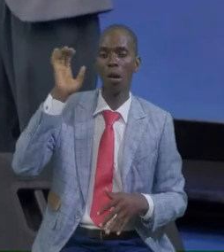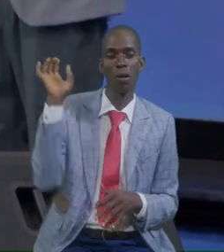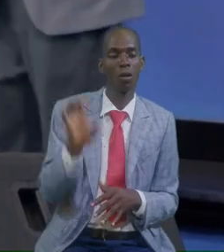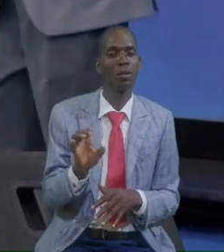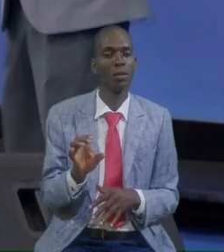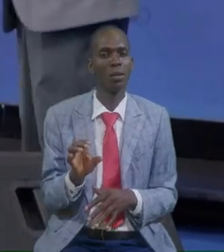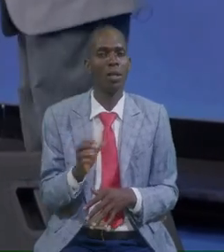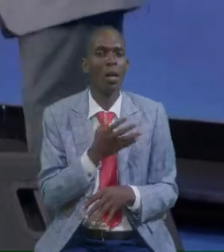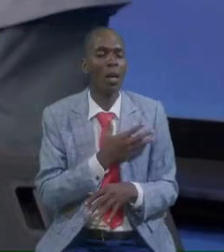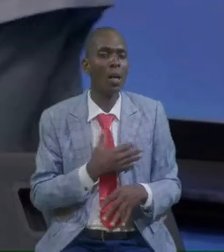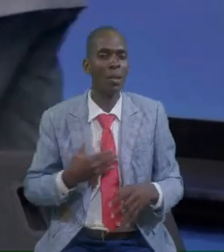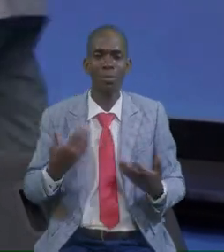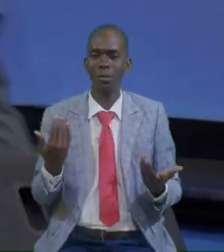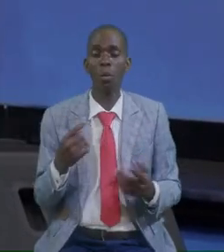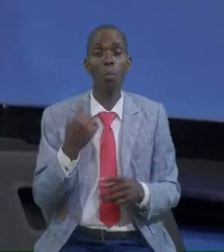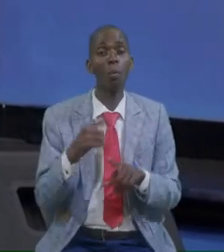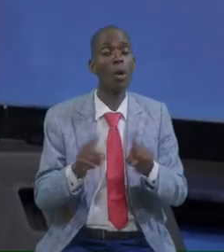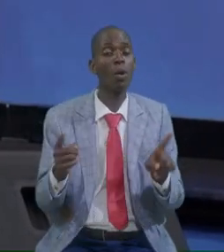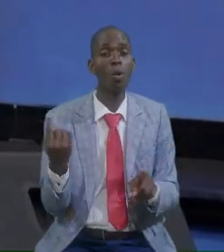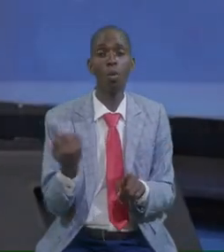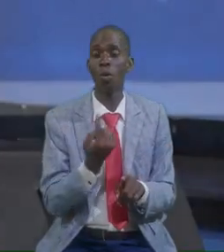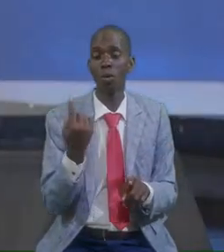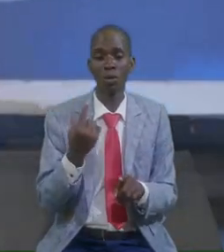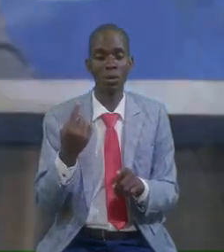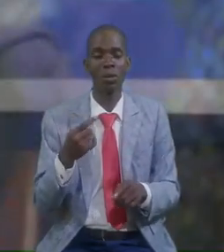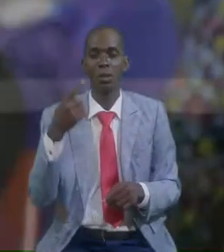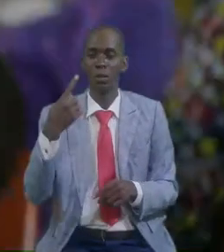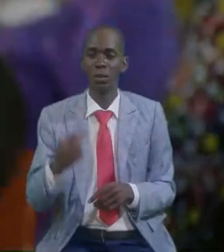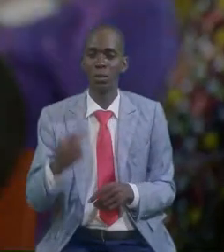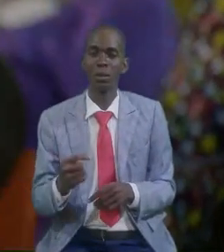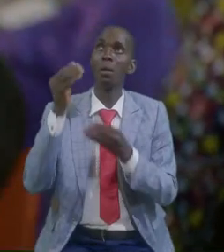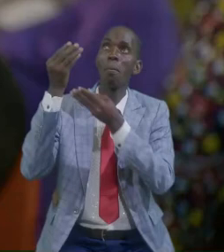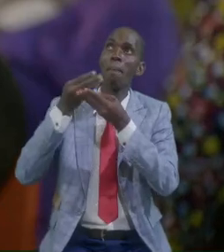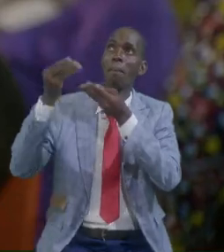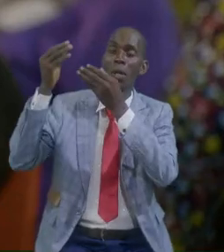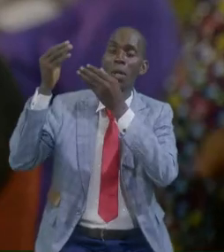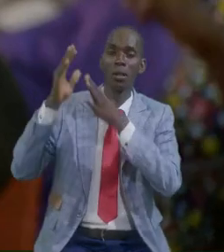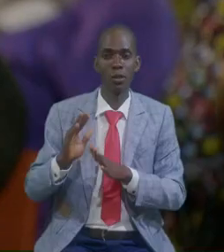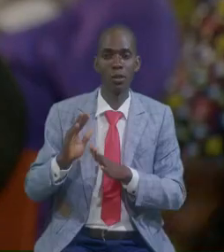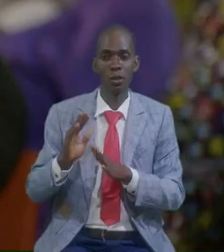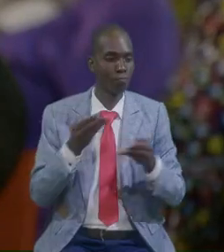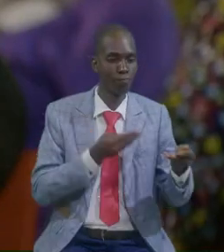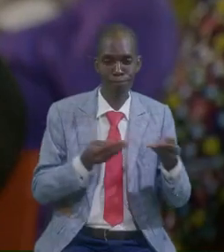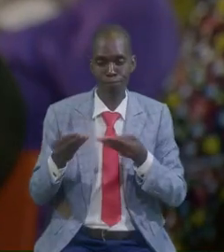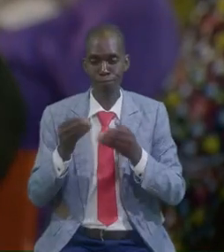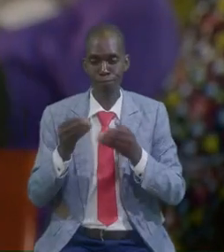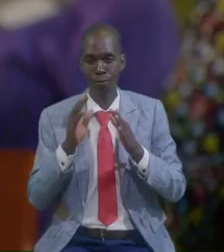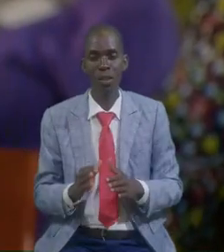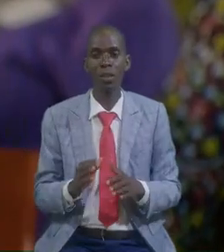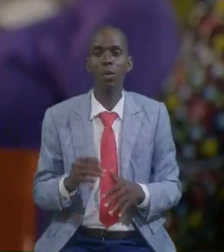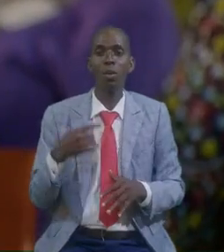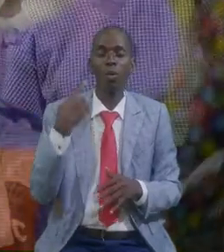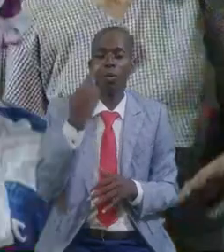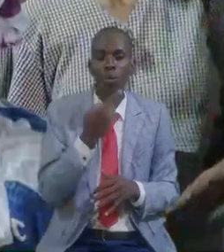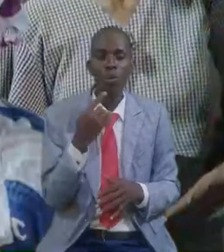A mediator respected by this man, husband. A mediator